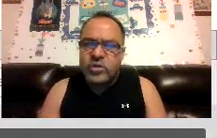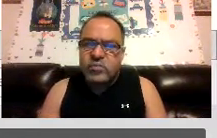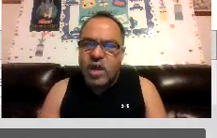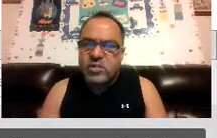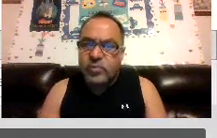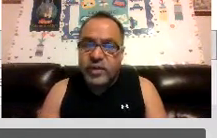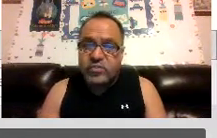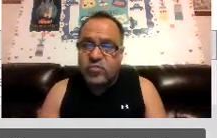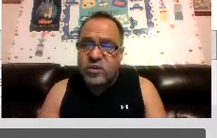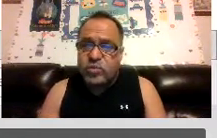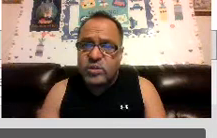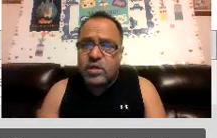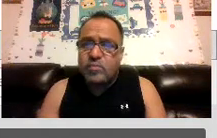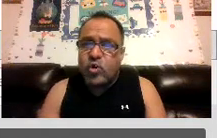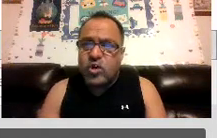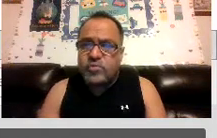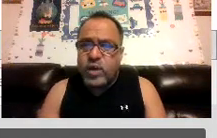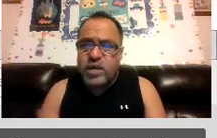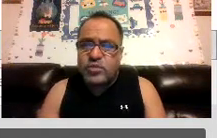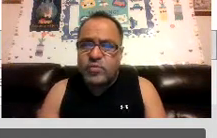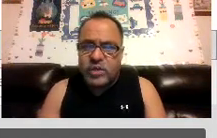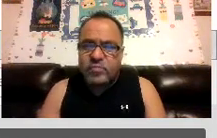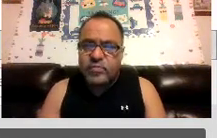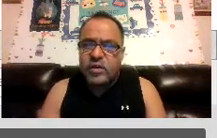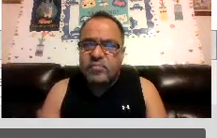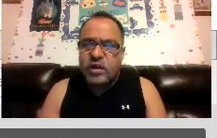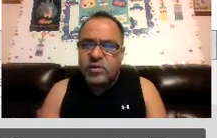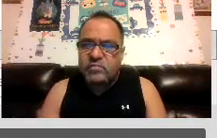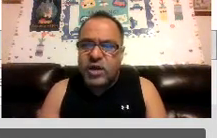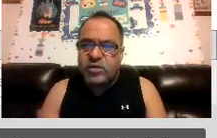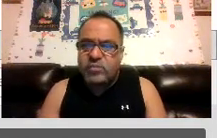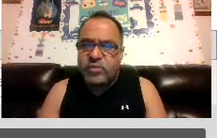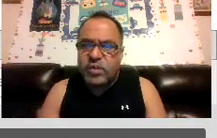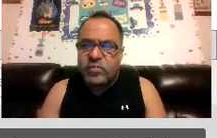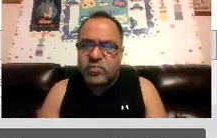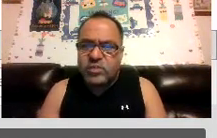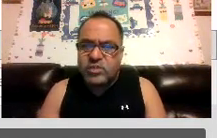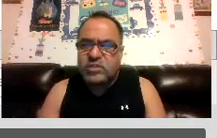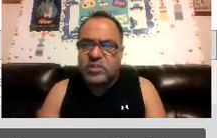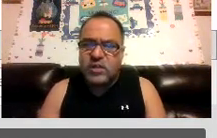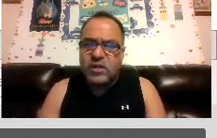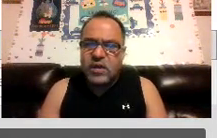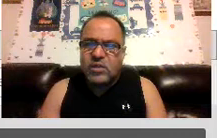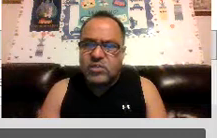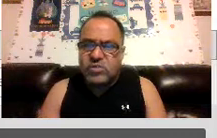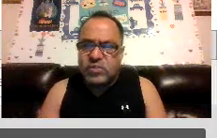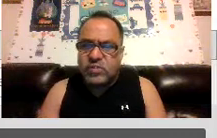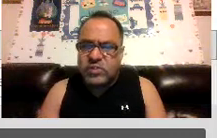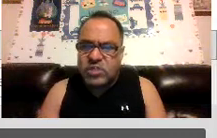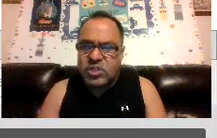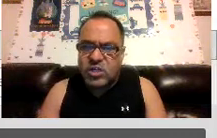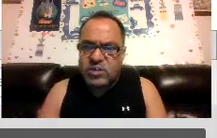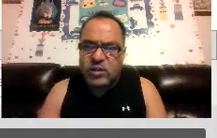the world as a magical place filled with poems waiting to be written. Paco admired the beauty of an orange sunset and the mystery